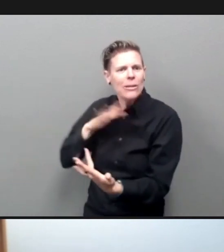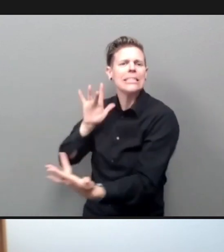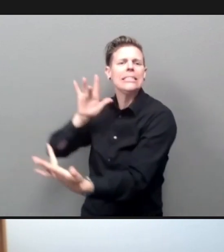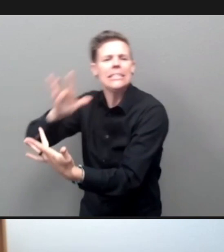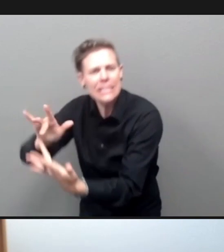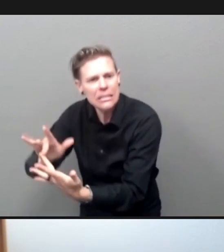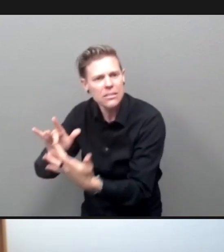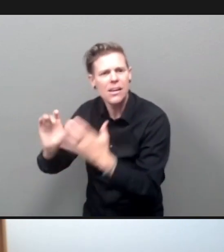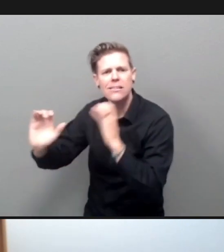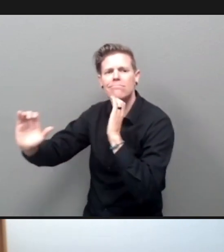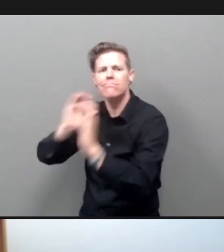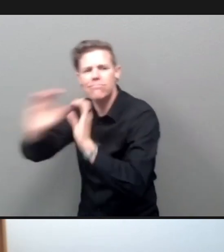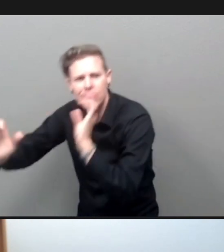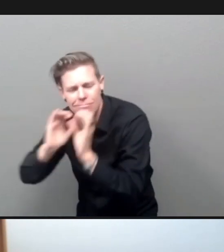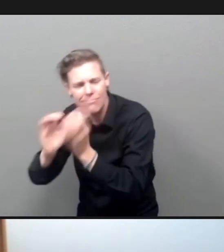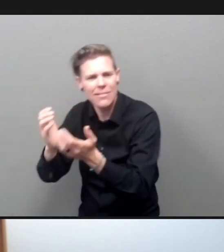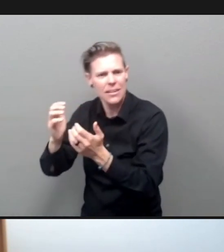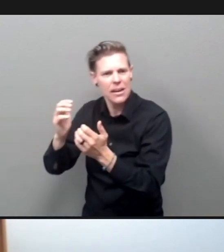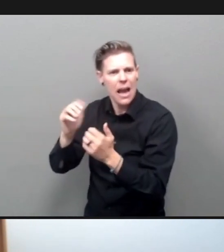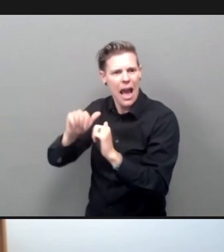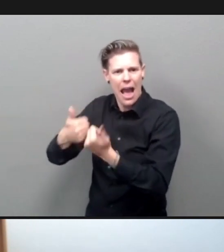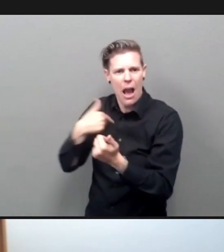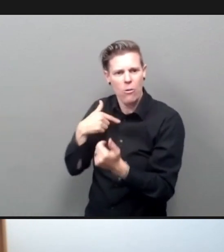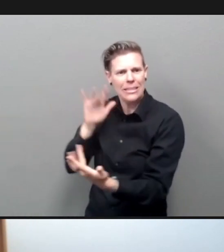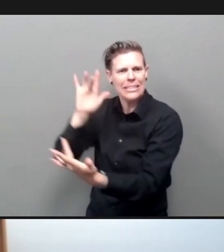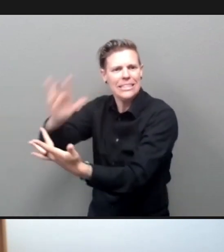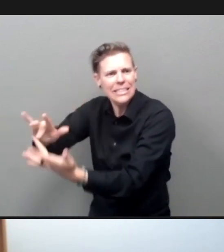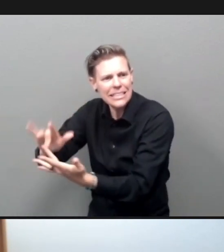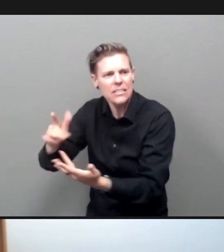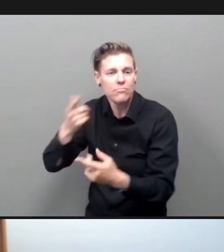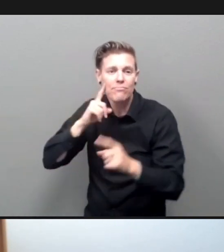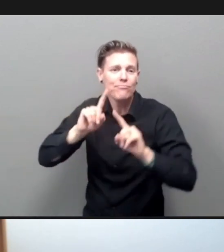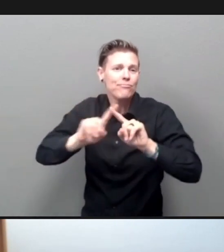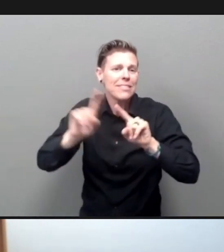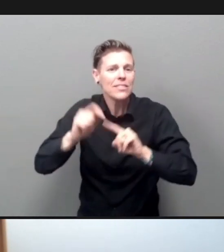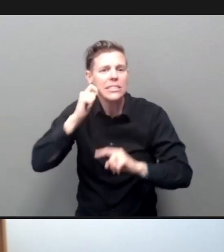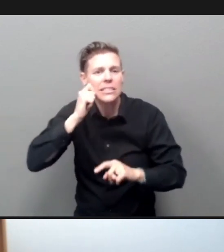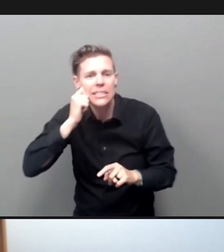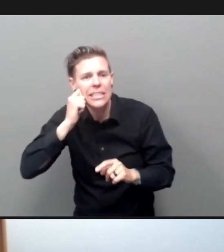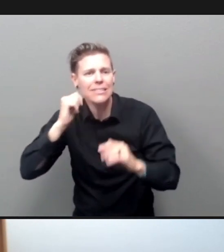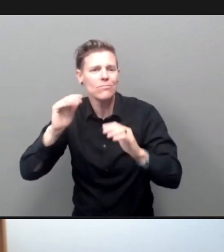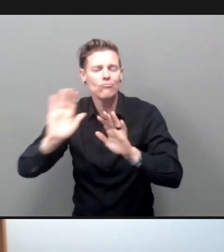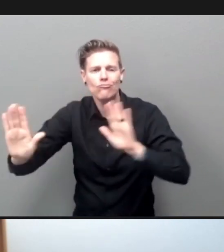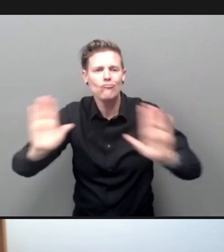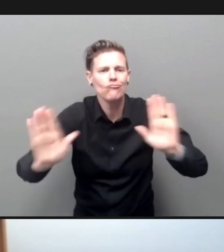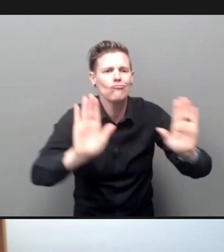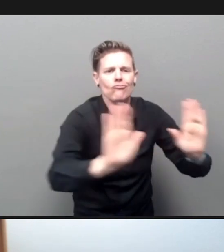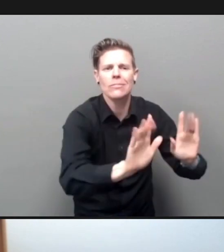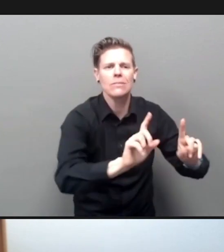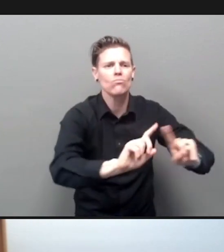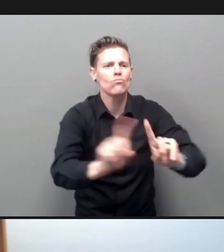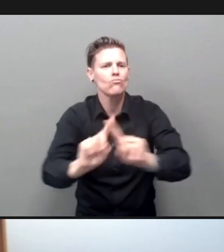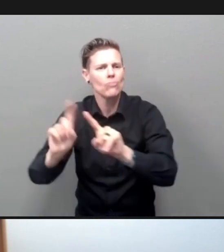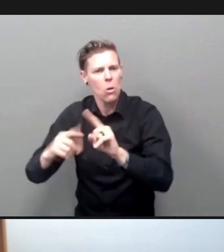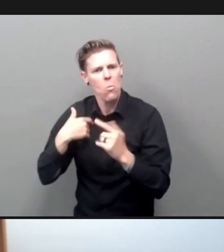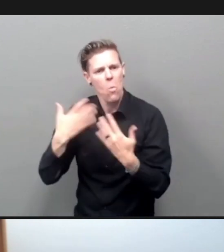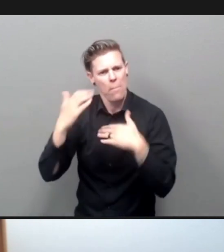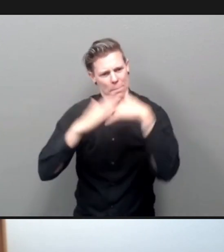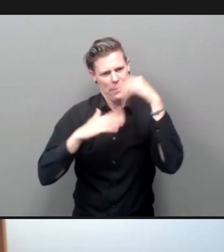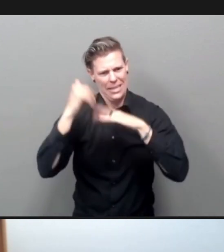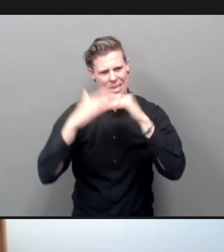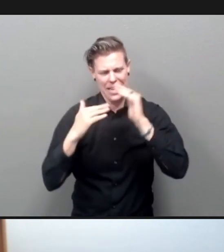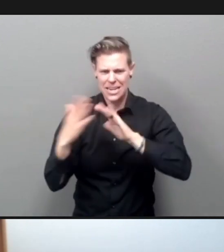I think it's a long-term process of how we can keep on building trust, reaching out to people who